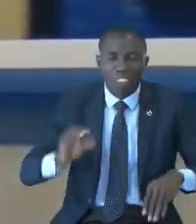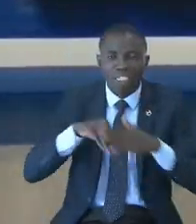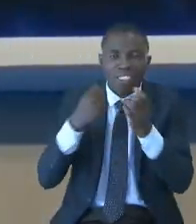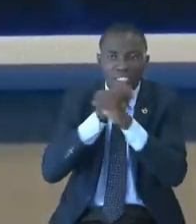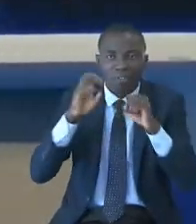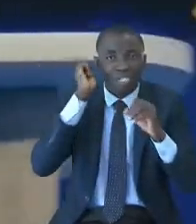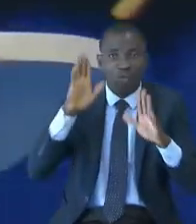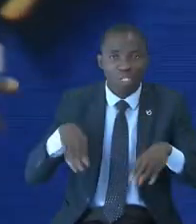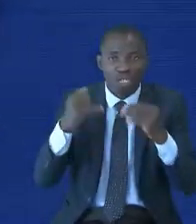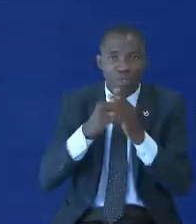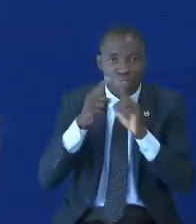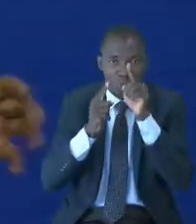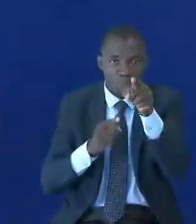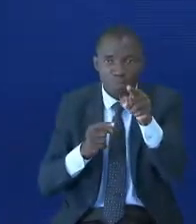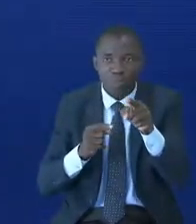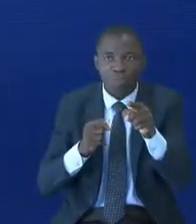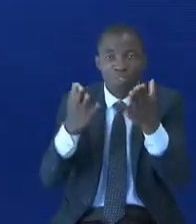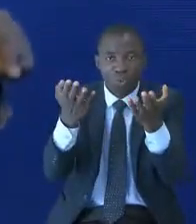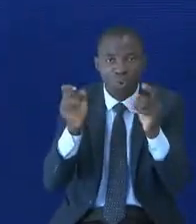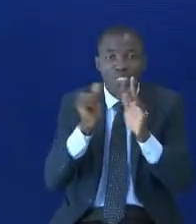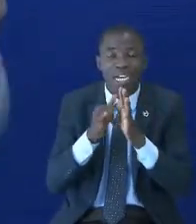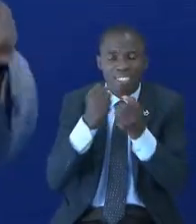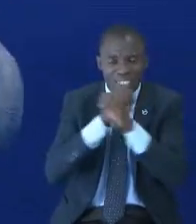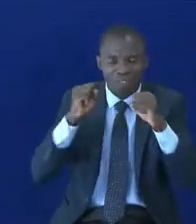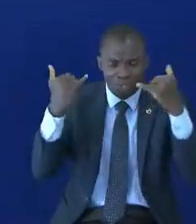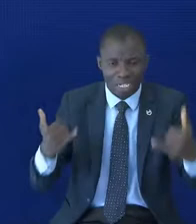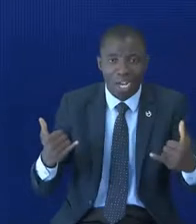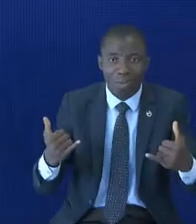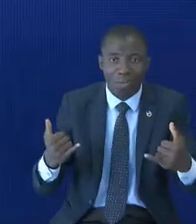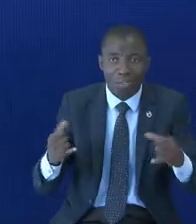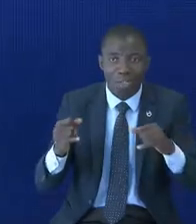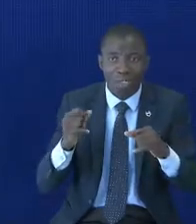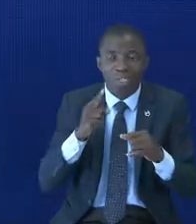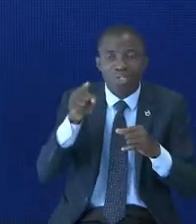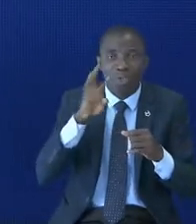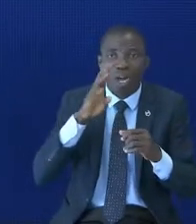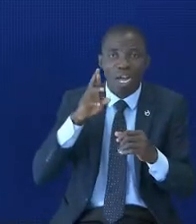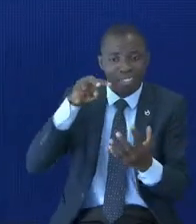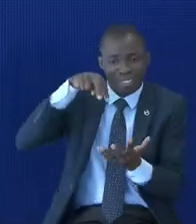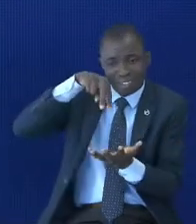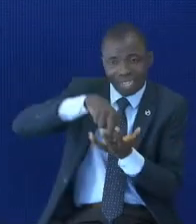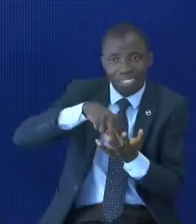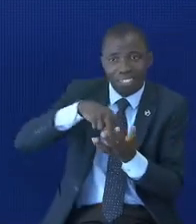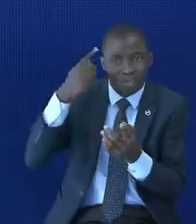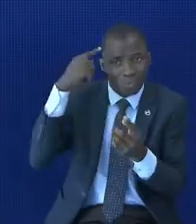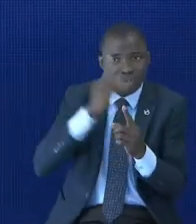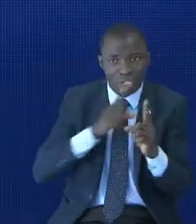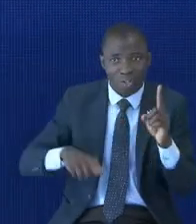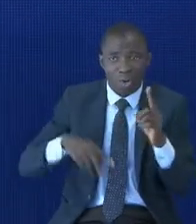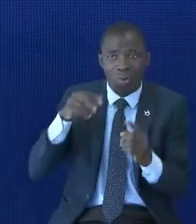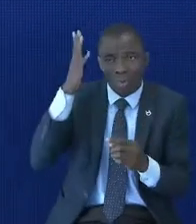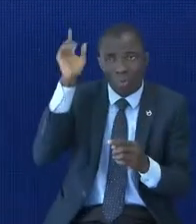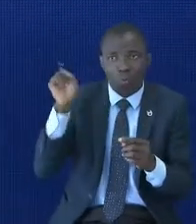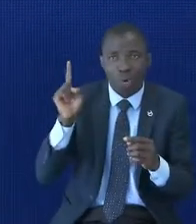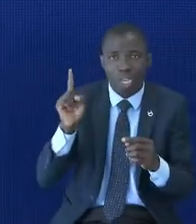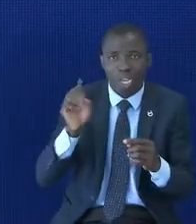bowed and eyes closed. You want that salvation, now you're standing on the line. Where are you? Raise up that hand.